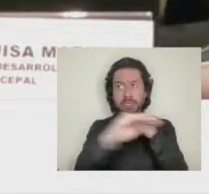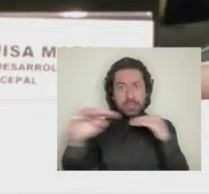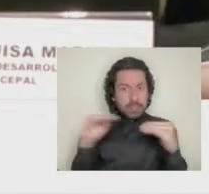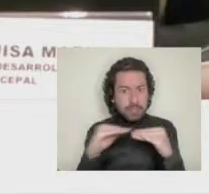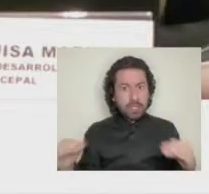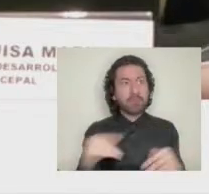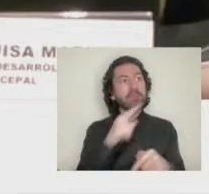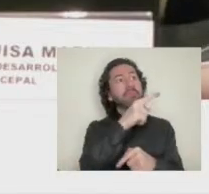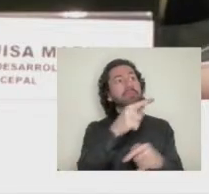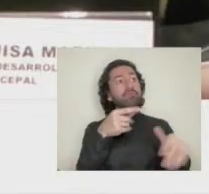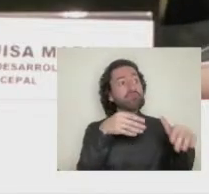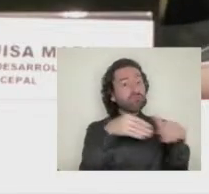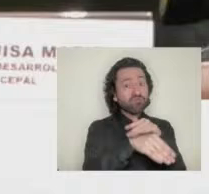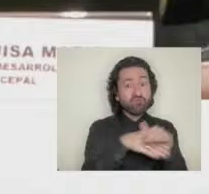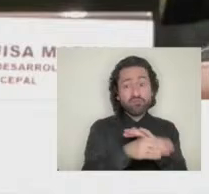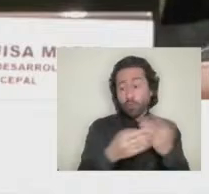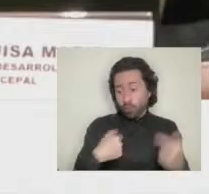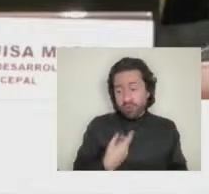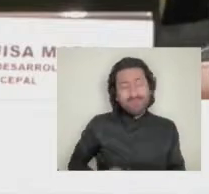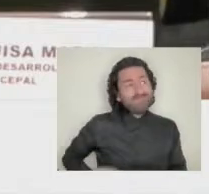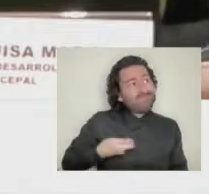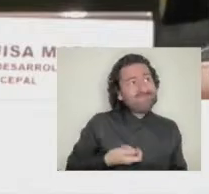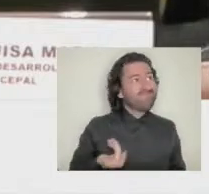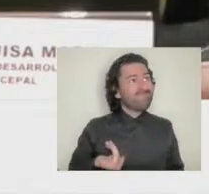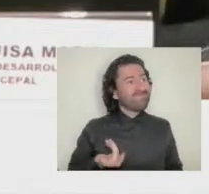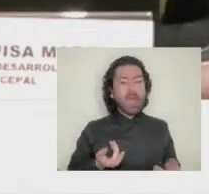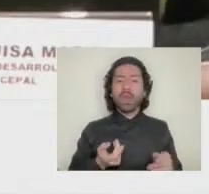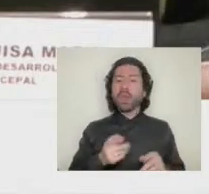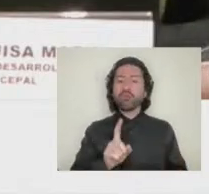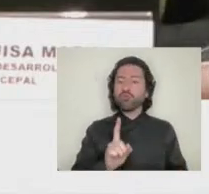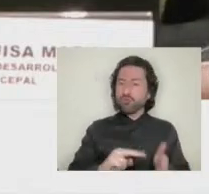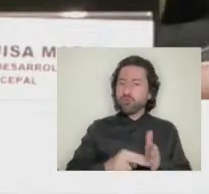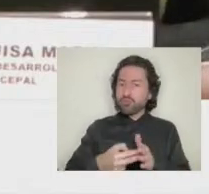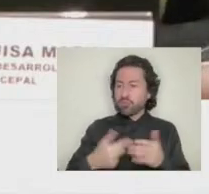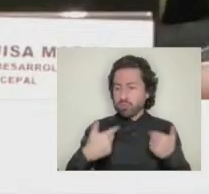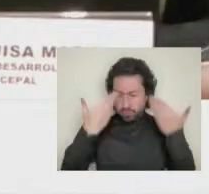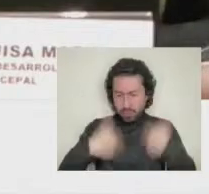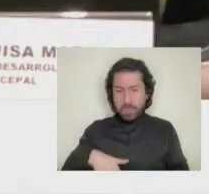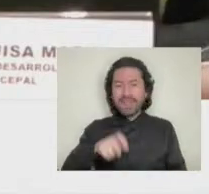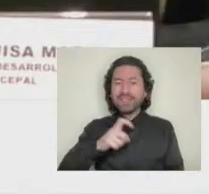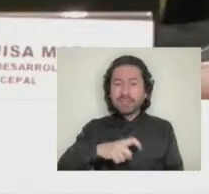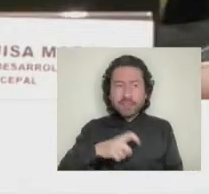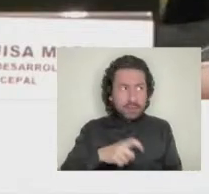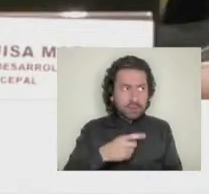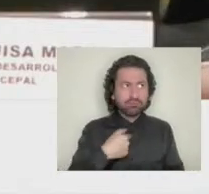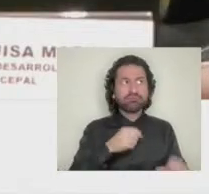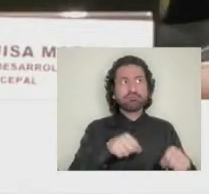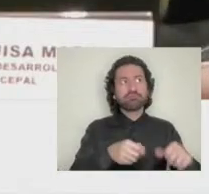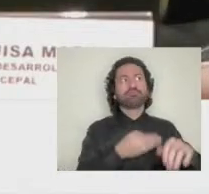then access to health services is not reliant on individuals' ability to pay.